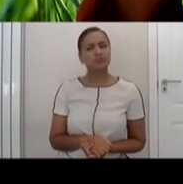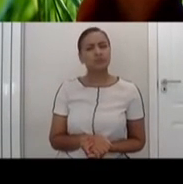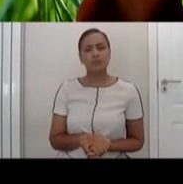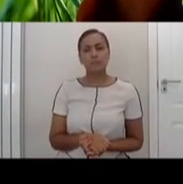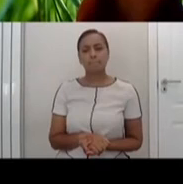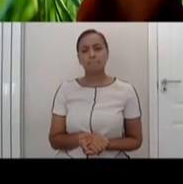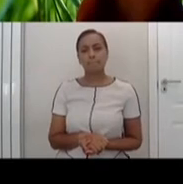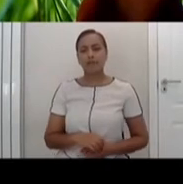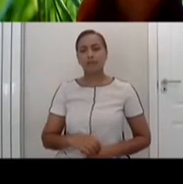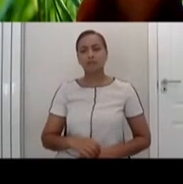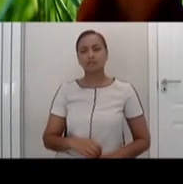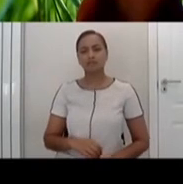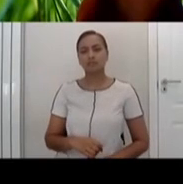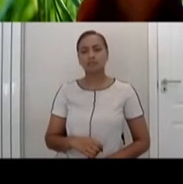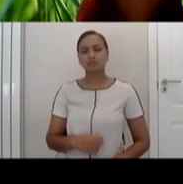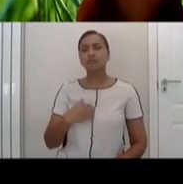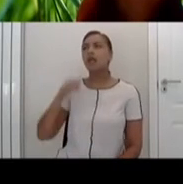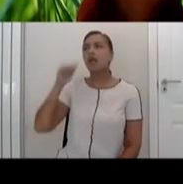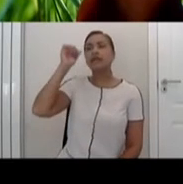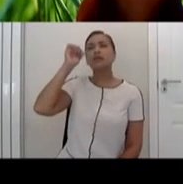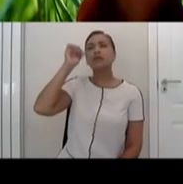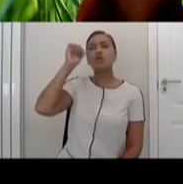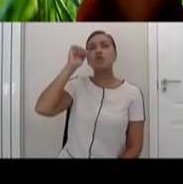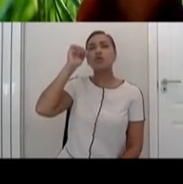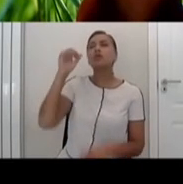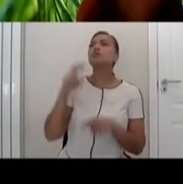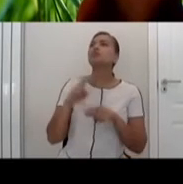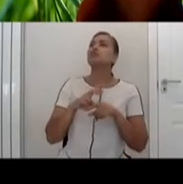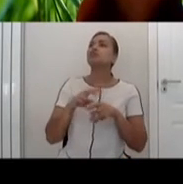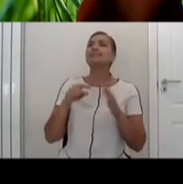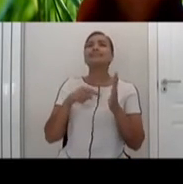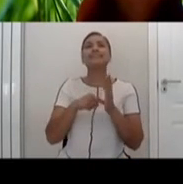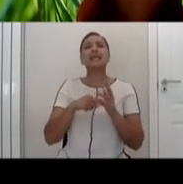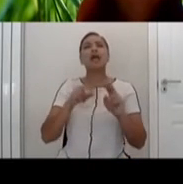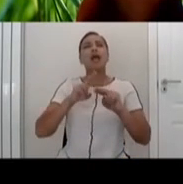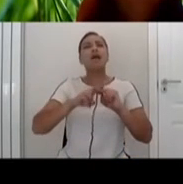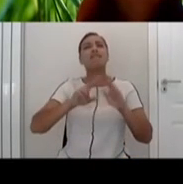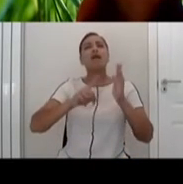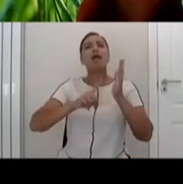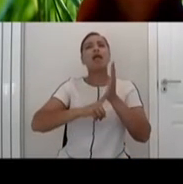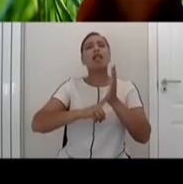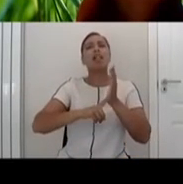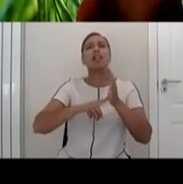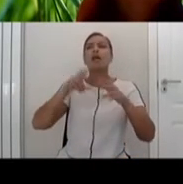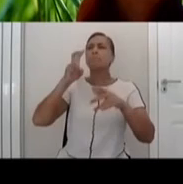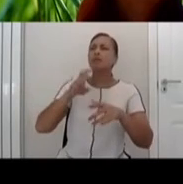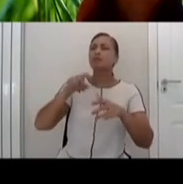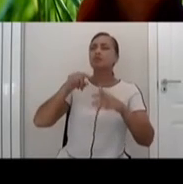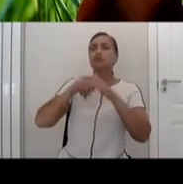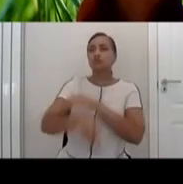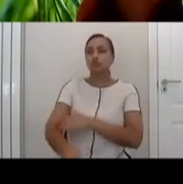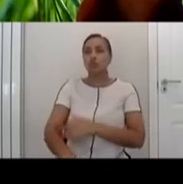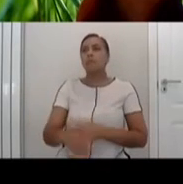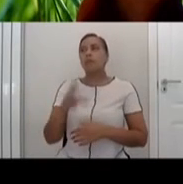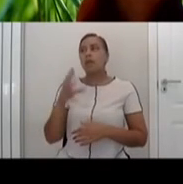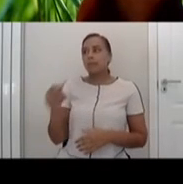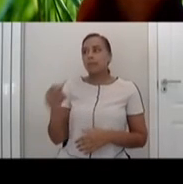And I understand on Transport for London, they have started tightening the screws in the last couple of